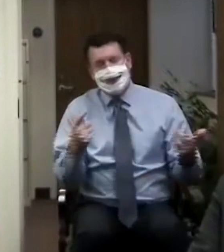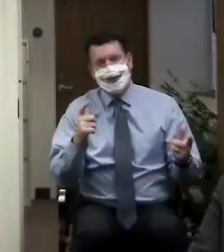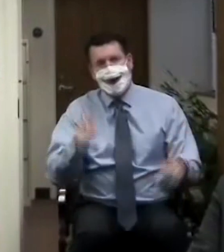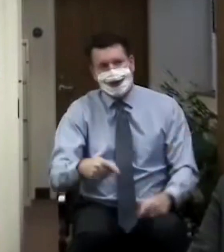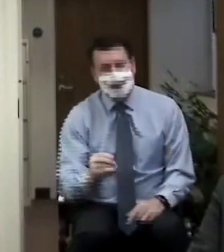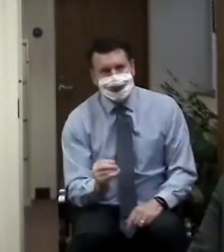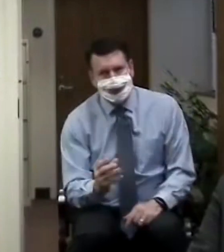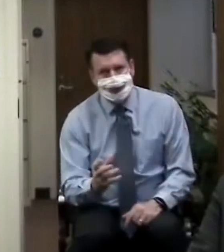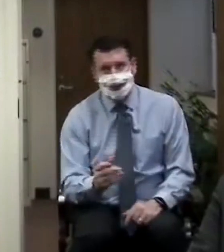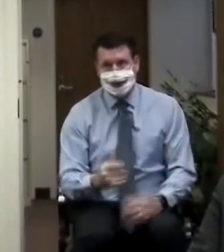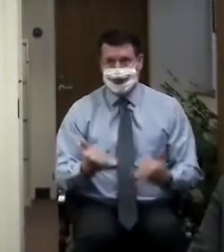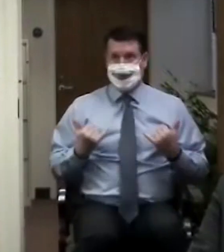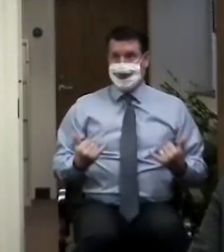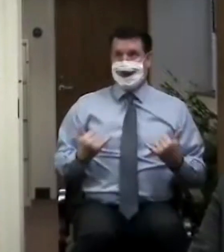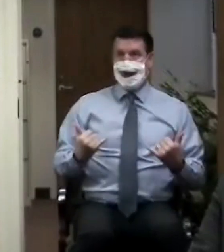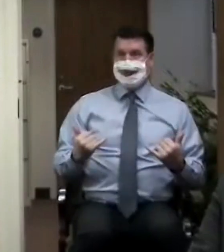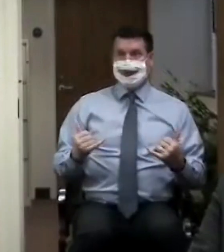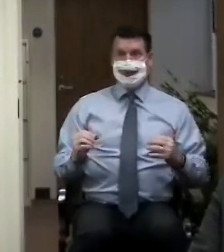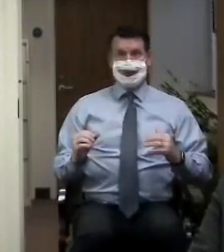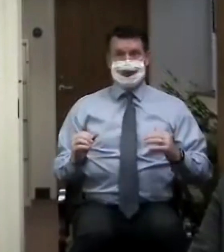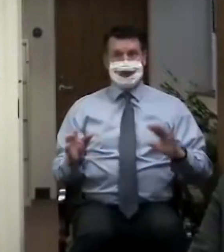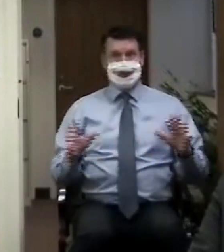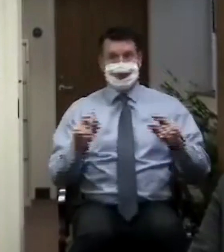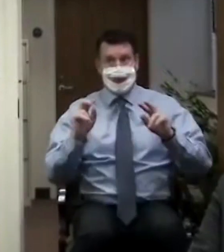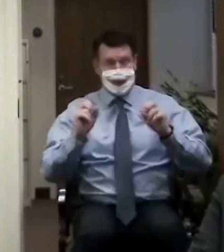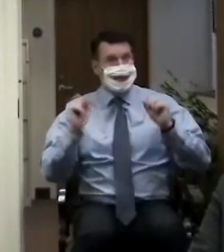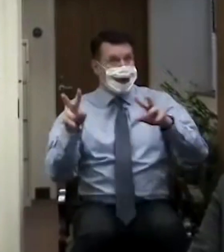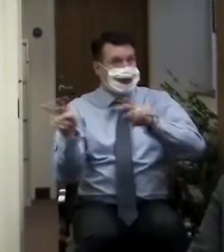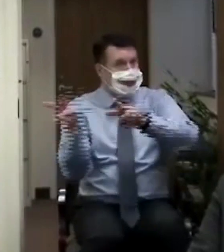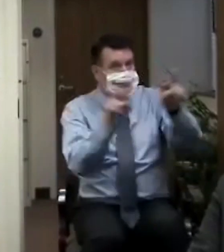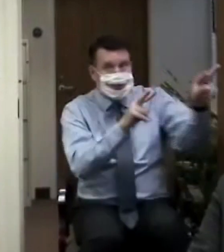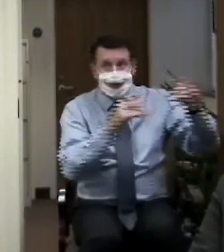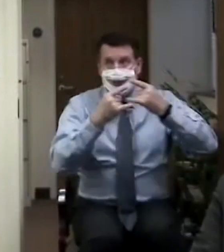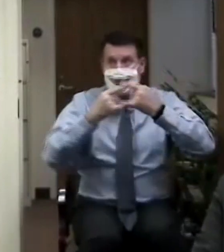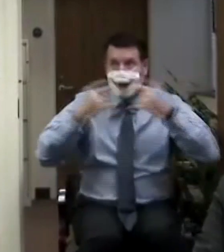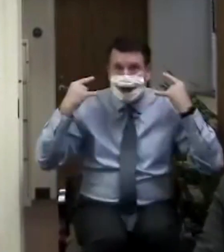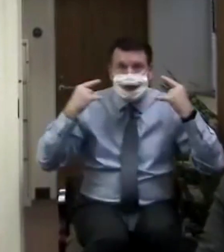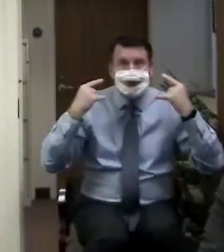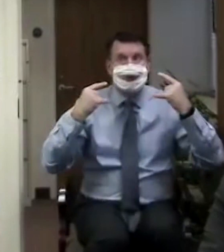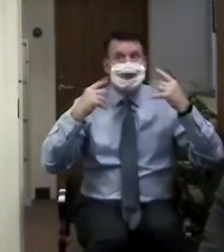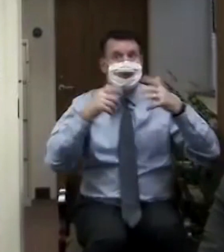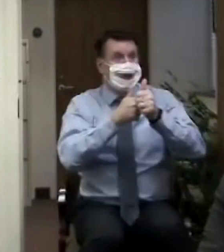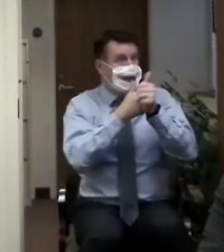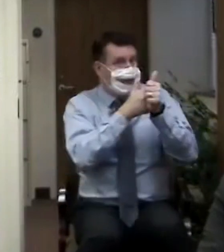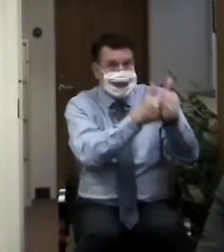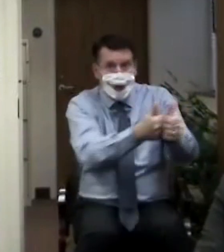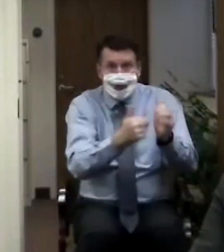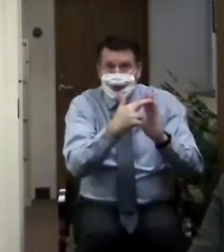high hopes for our community that they'll continue to do it even as the economy slowly opens.